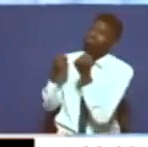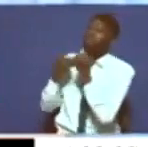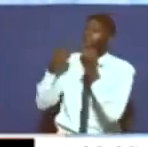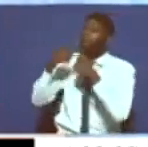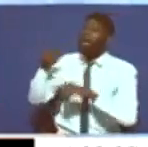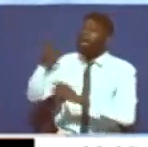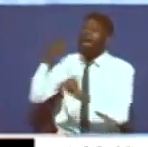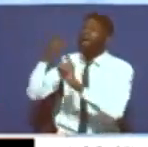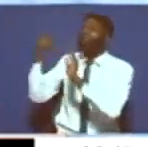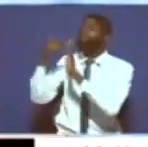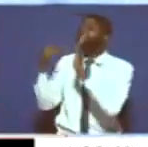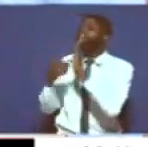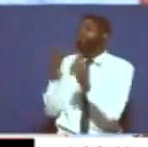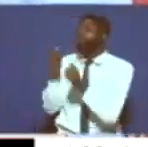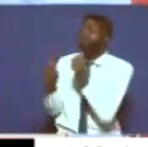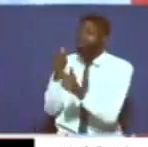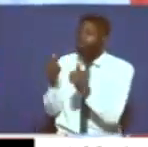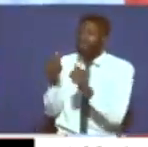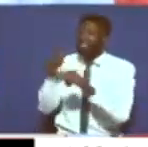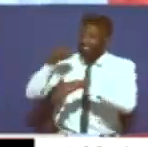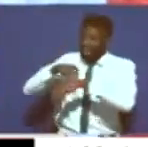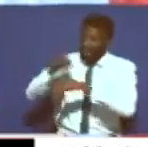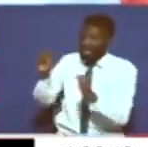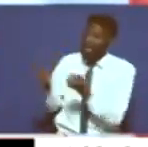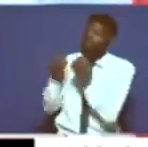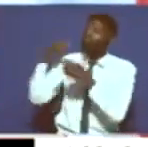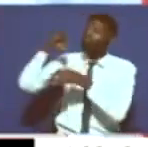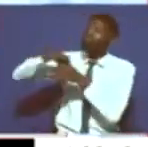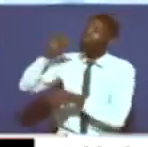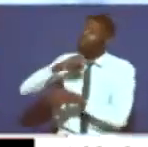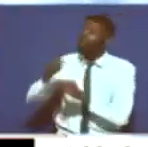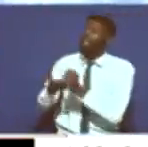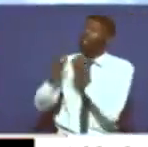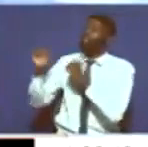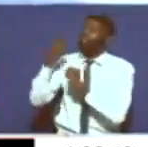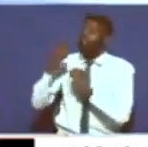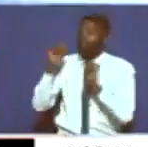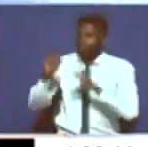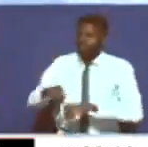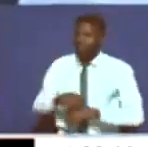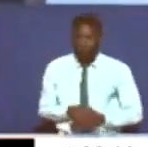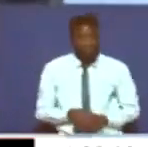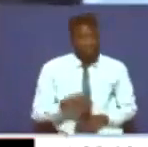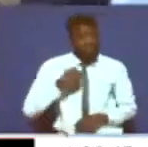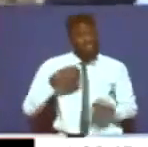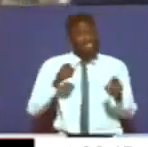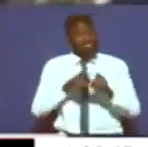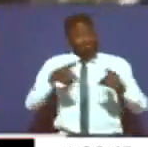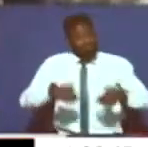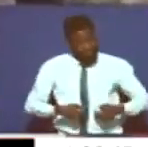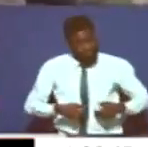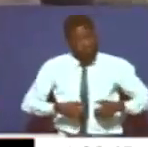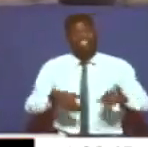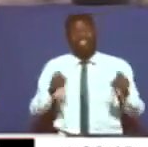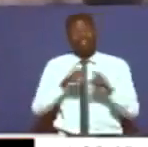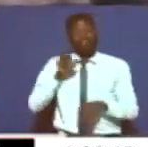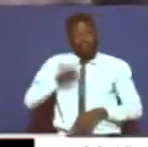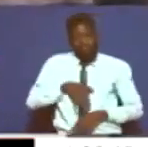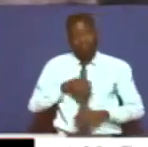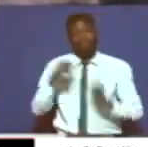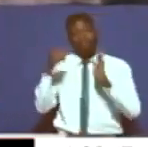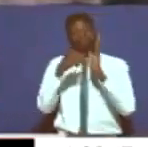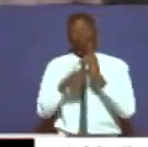him so that then, ultimately when he's elected, he's going to help Kenya? As a youth and as a woman, I have 2 points I have picked from